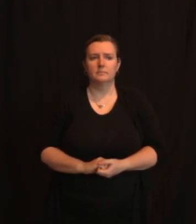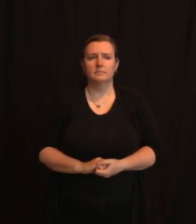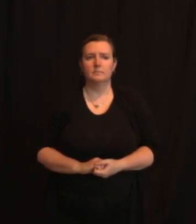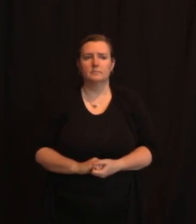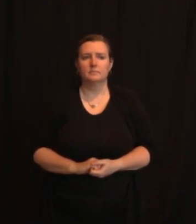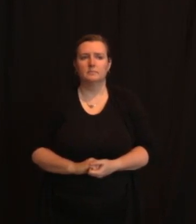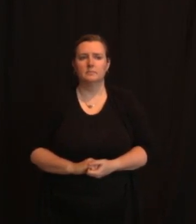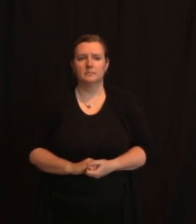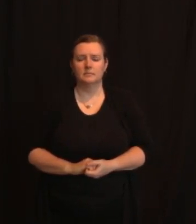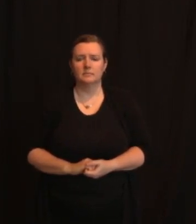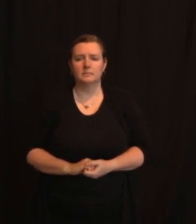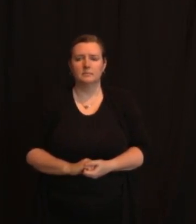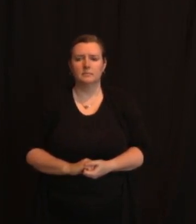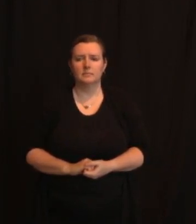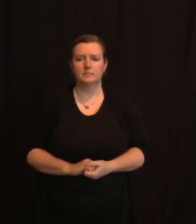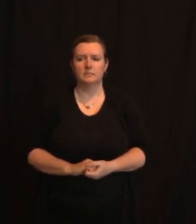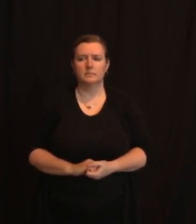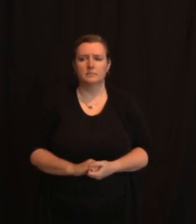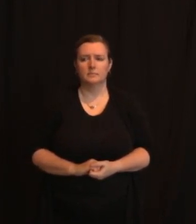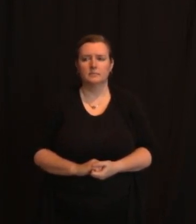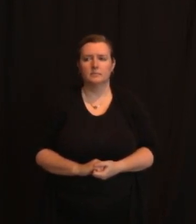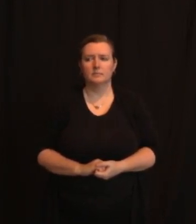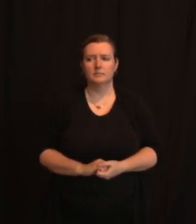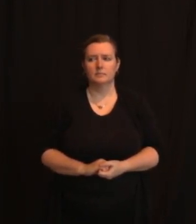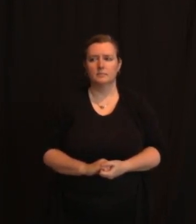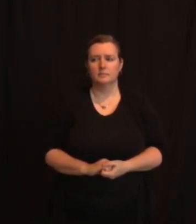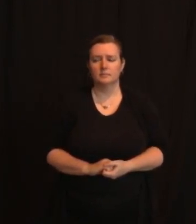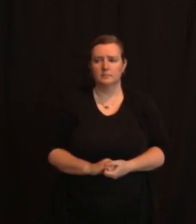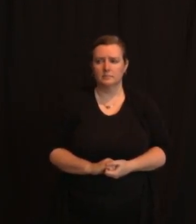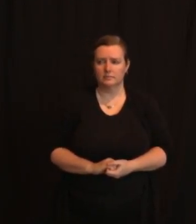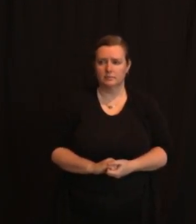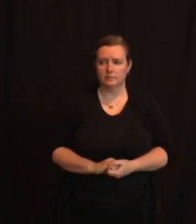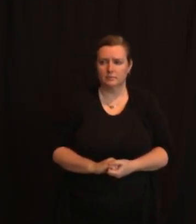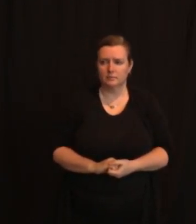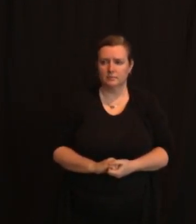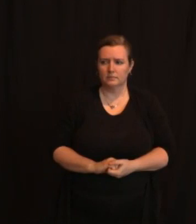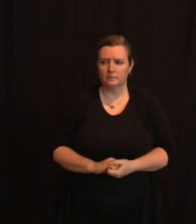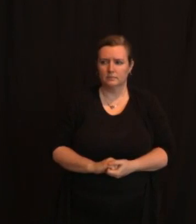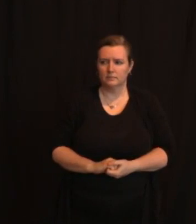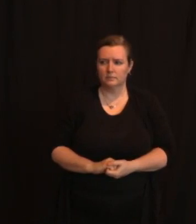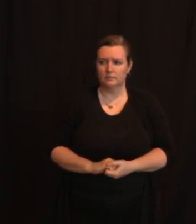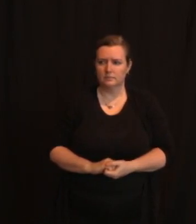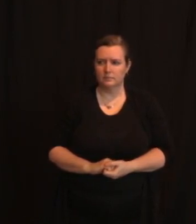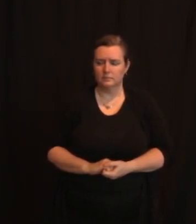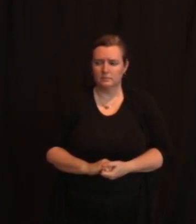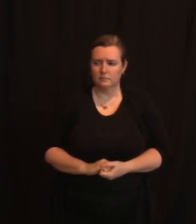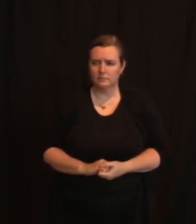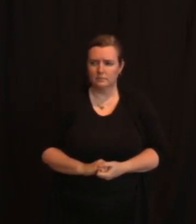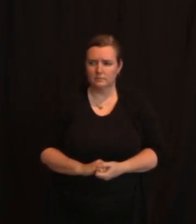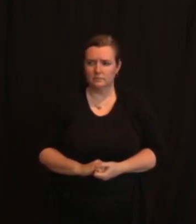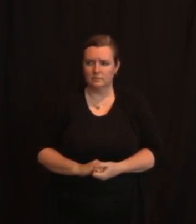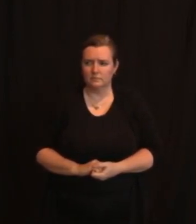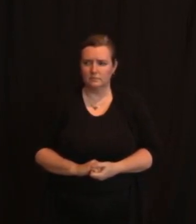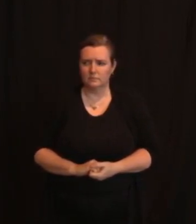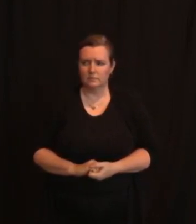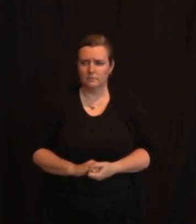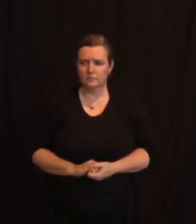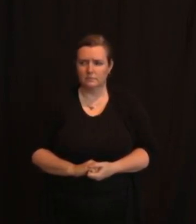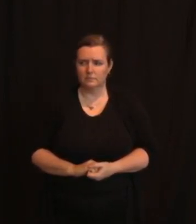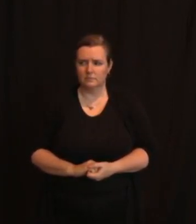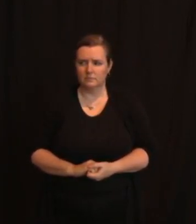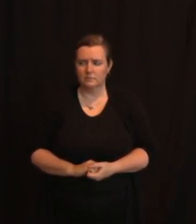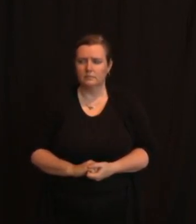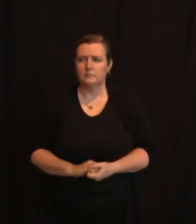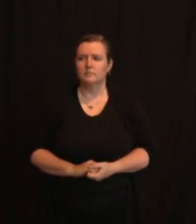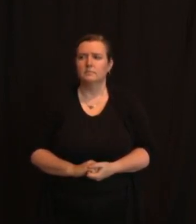but just to preempt maybe some questions you've got, we're going to be coming to you in the next number of days on both a